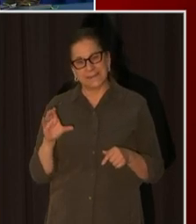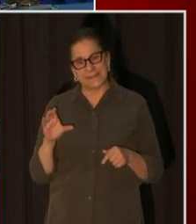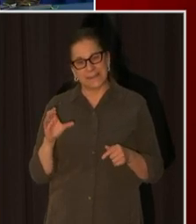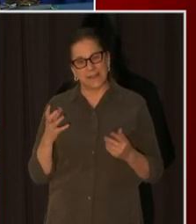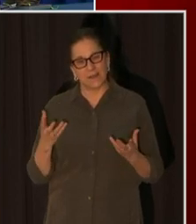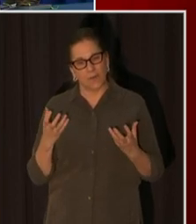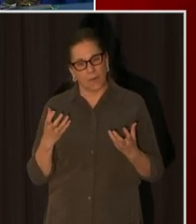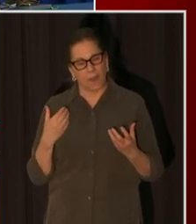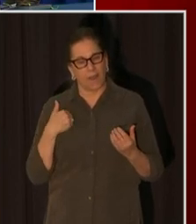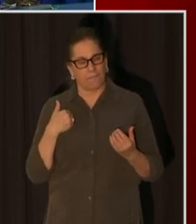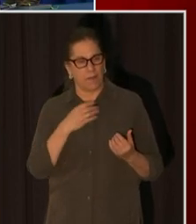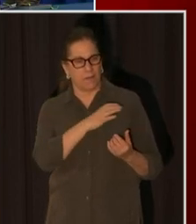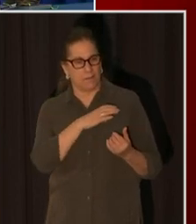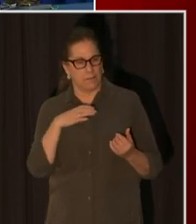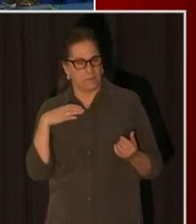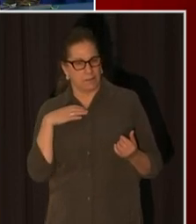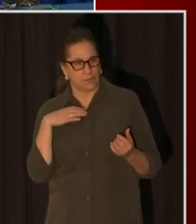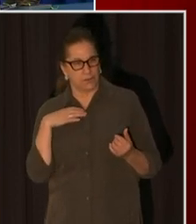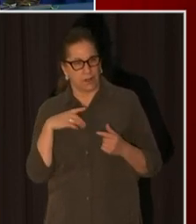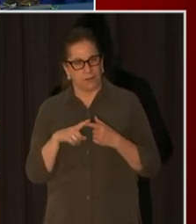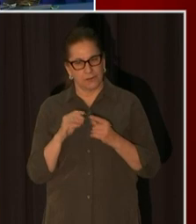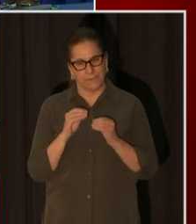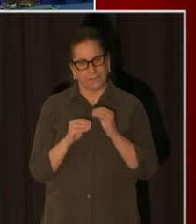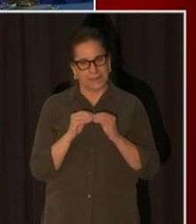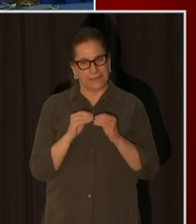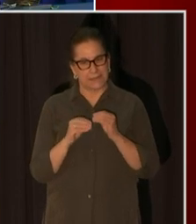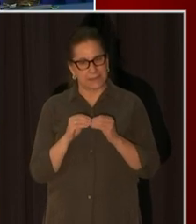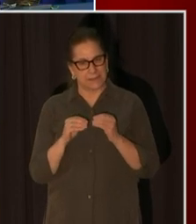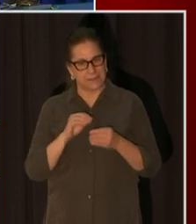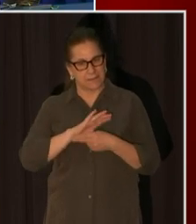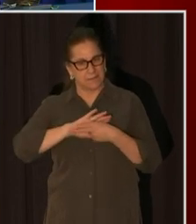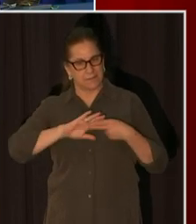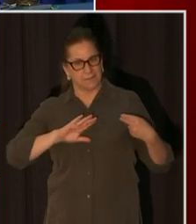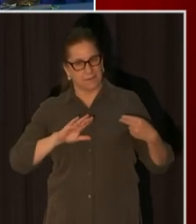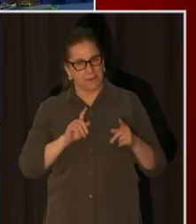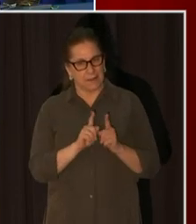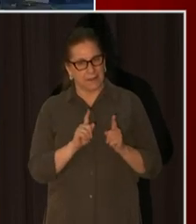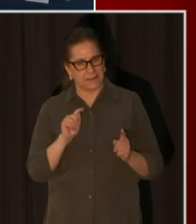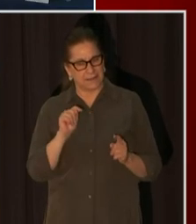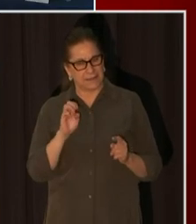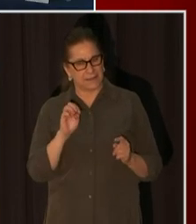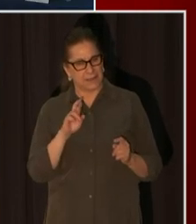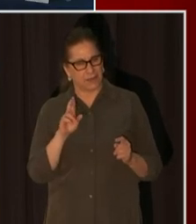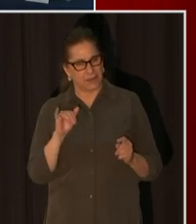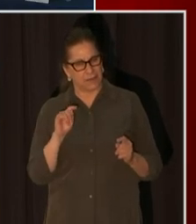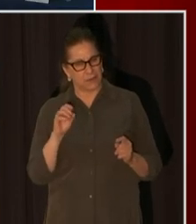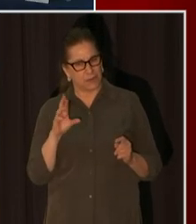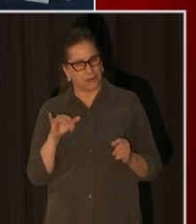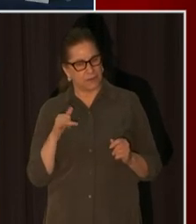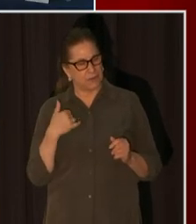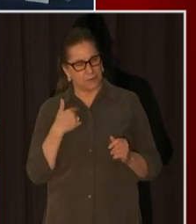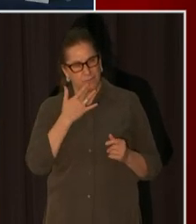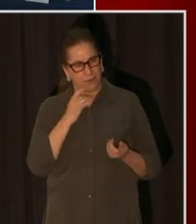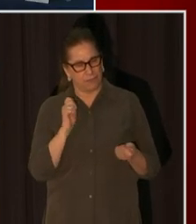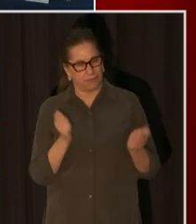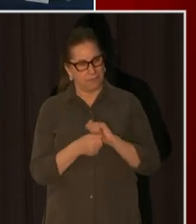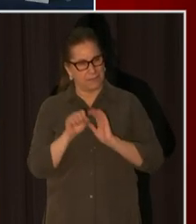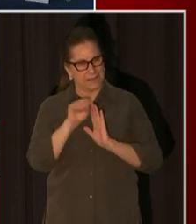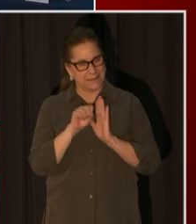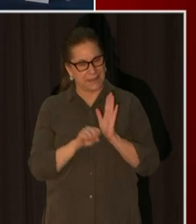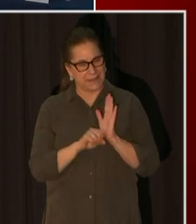instilled hope into the recovery plans, it's because we know that entrepreneurs do things because they know how to